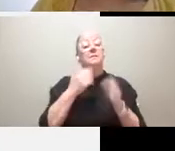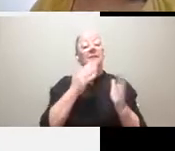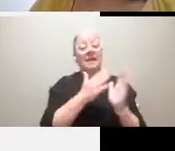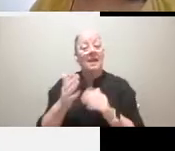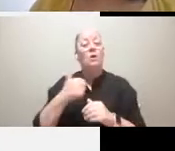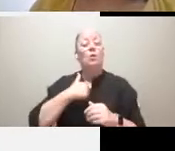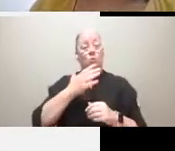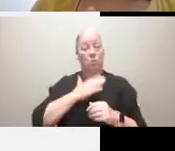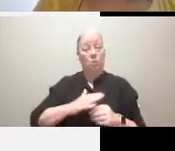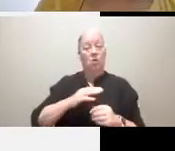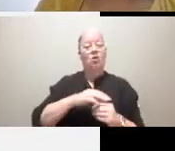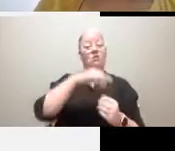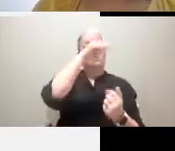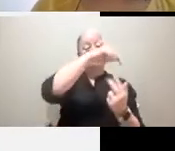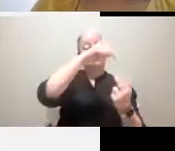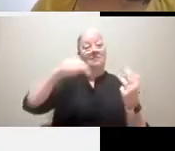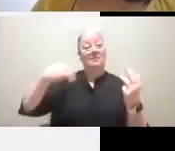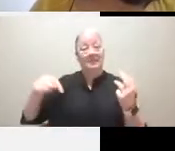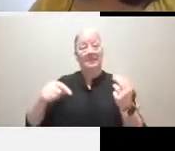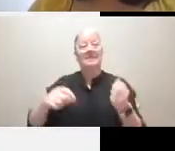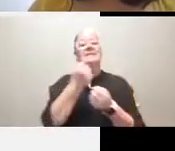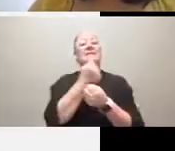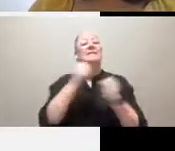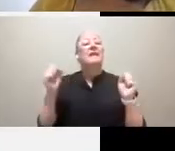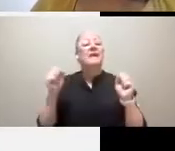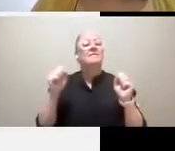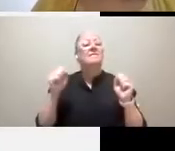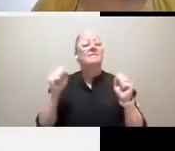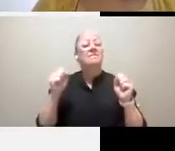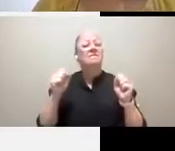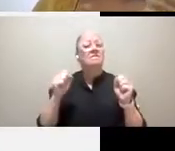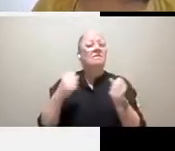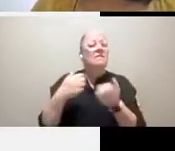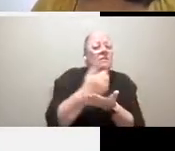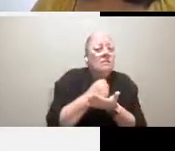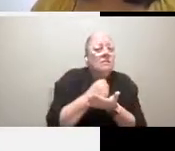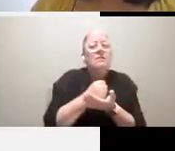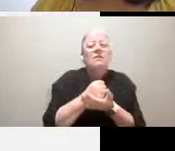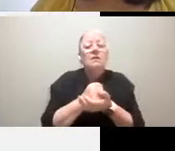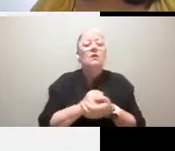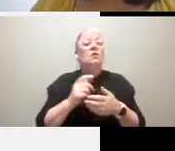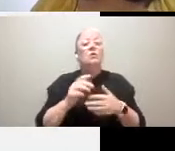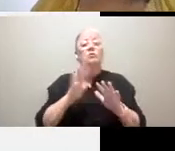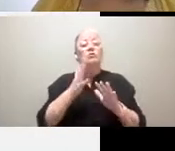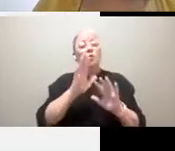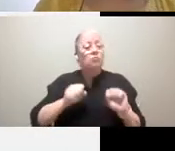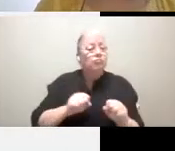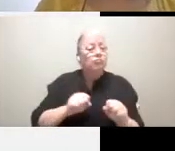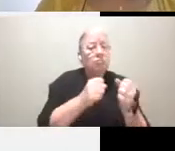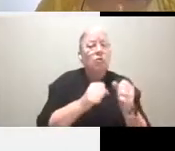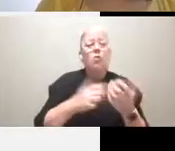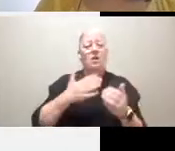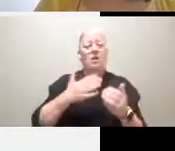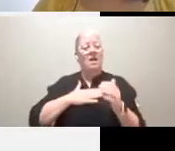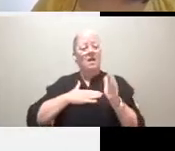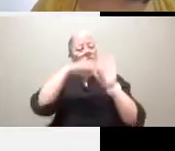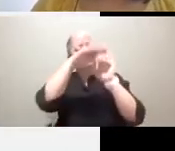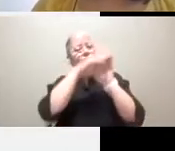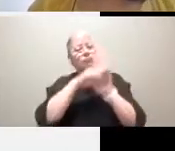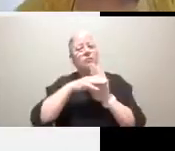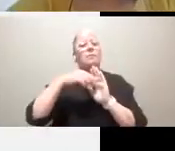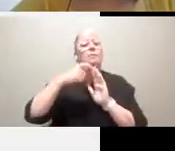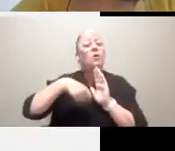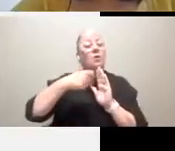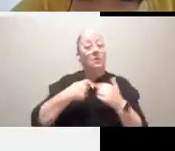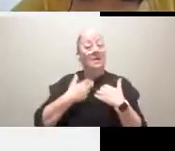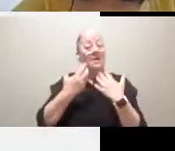the safeguarding points, either be any activity or any proposal that we are developing. So for that, we have a program